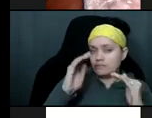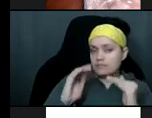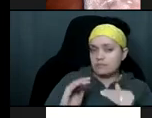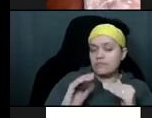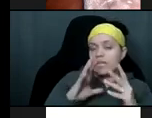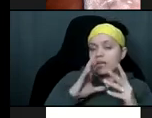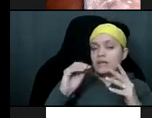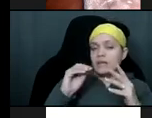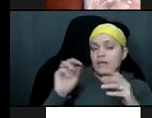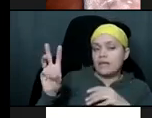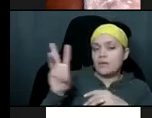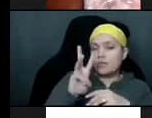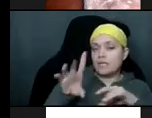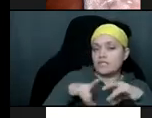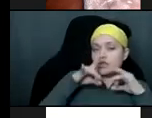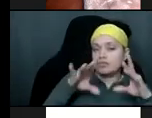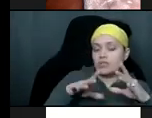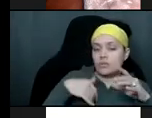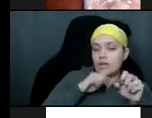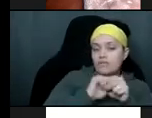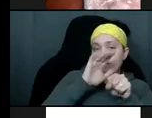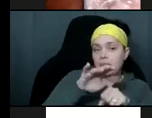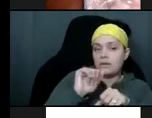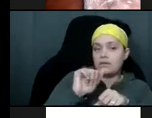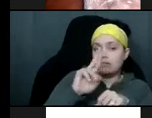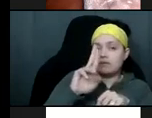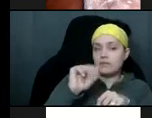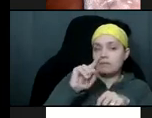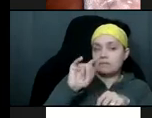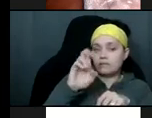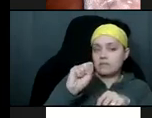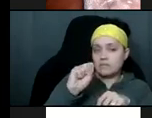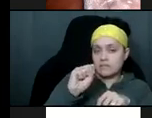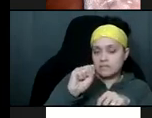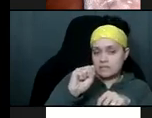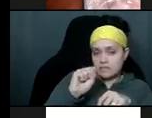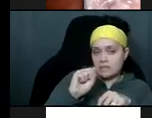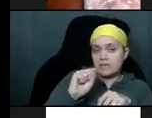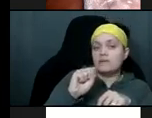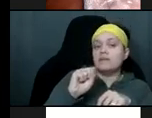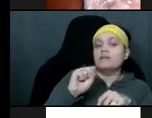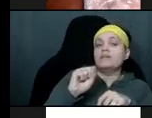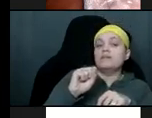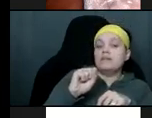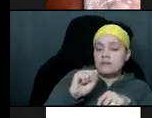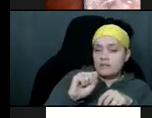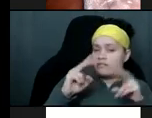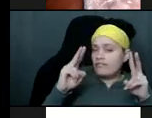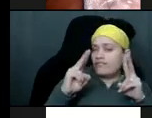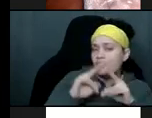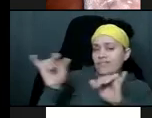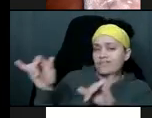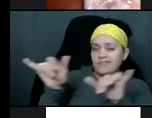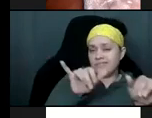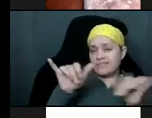And in Western Australia, we have Mount Augustus. Mount Augustus. Very similar sort